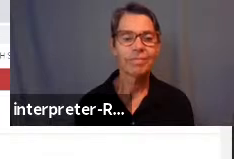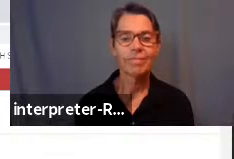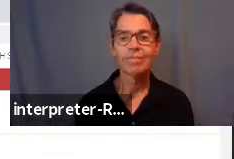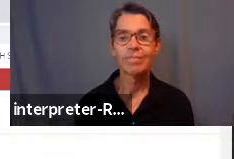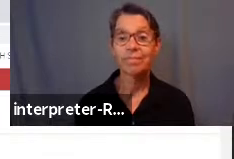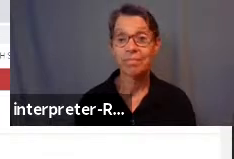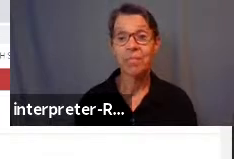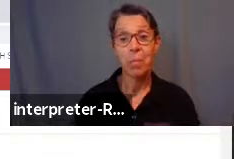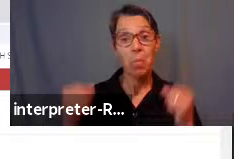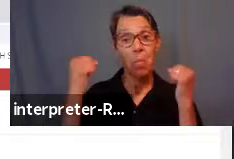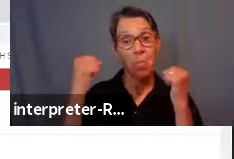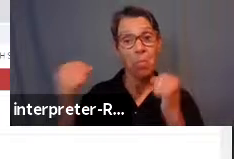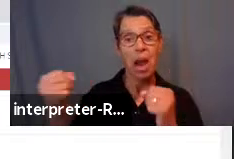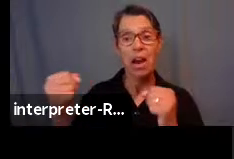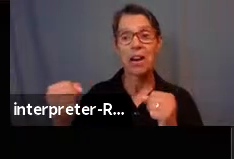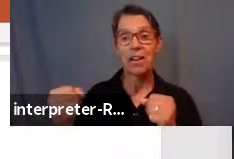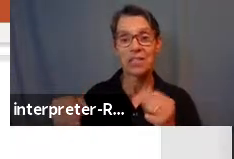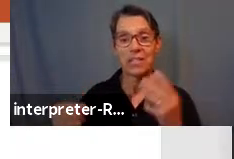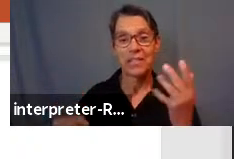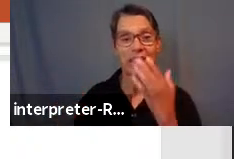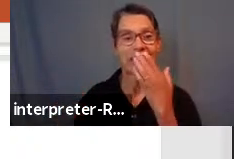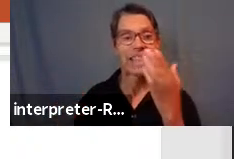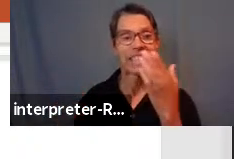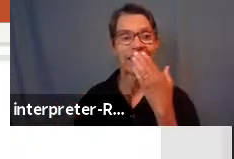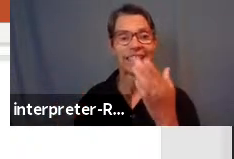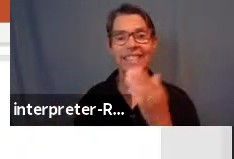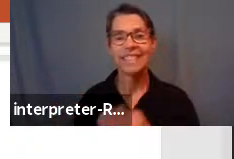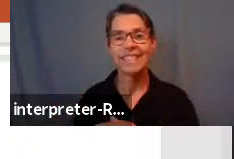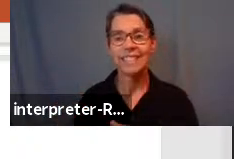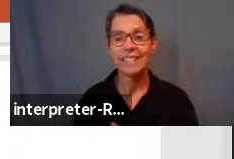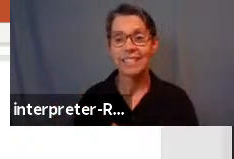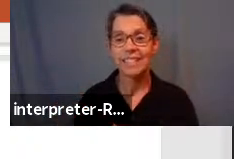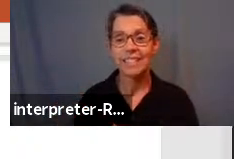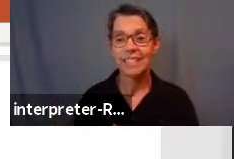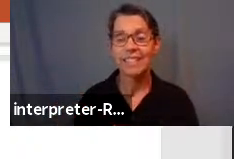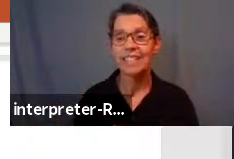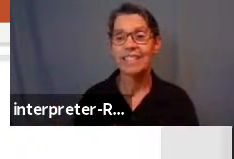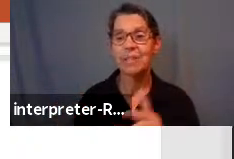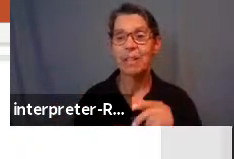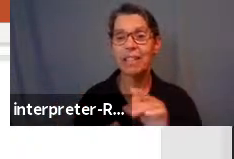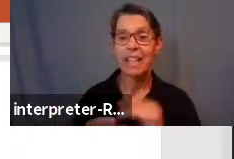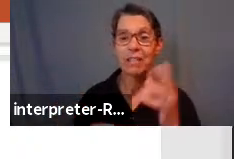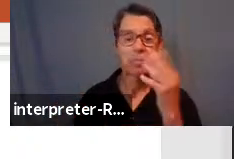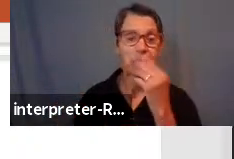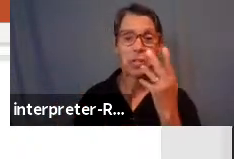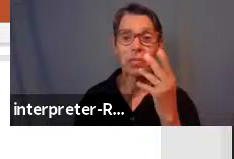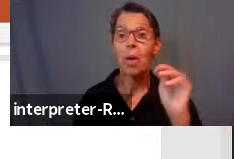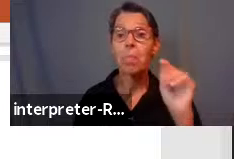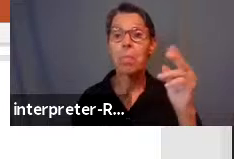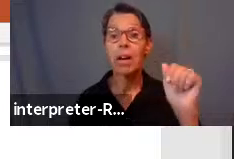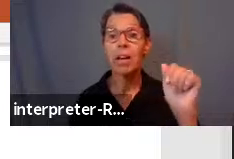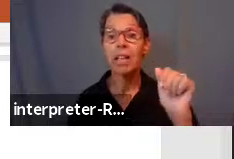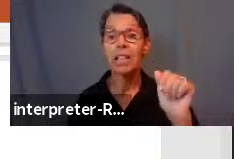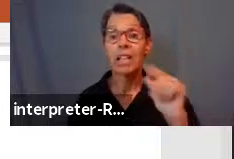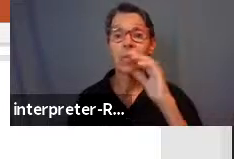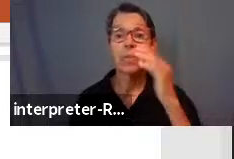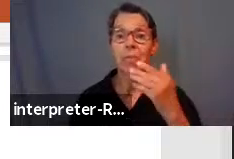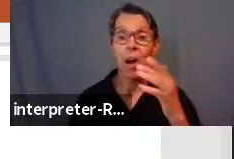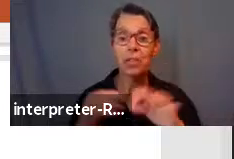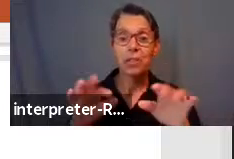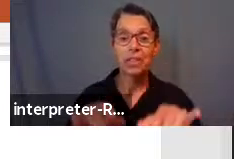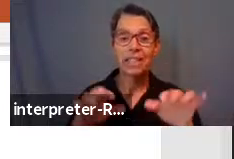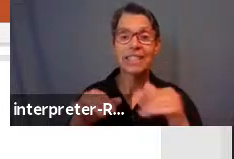Pretty powerful there. Thank you. Beautiful. And you're welcome to everybody who said thank you in the chat